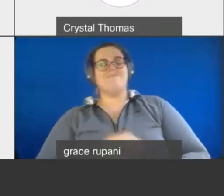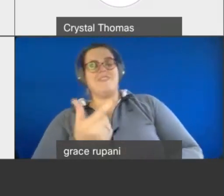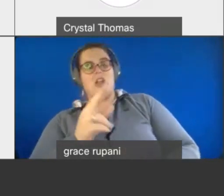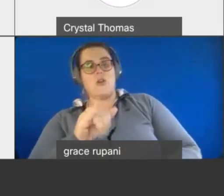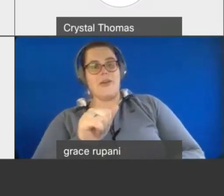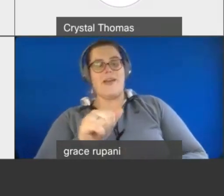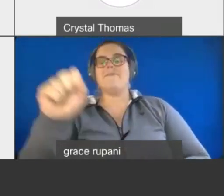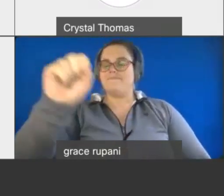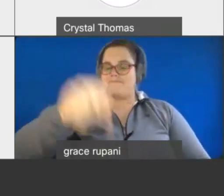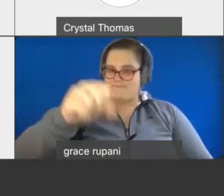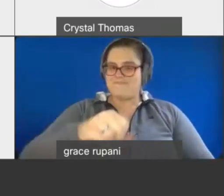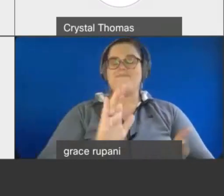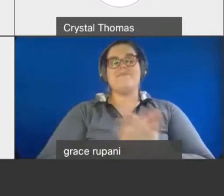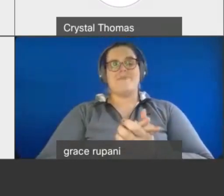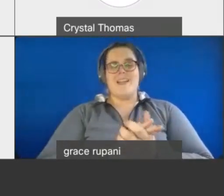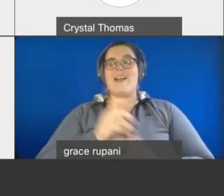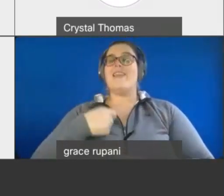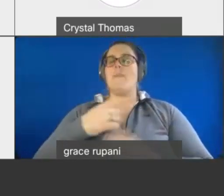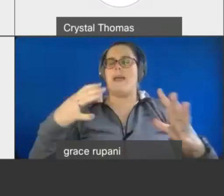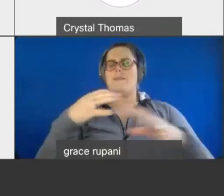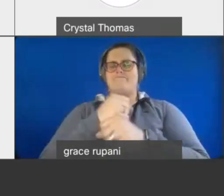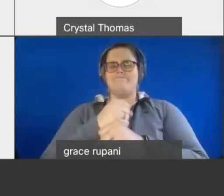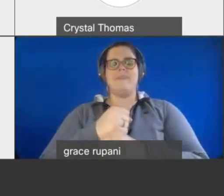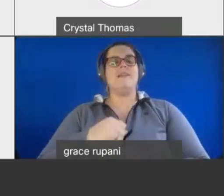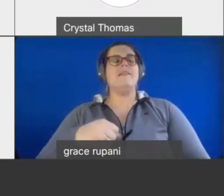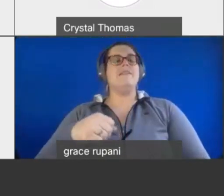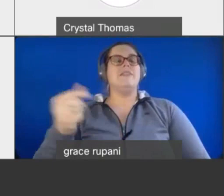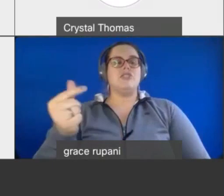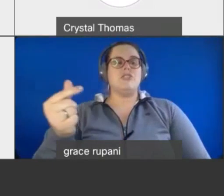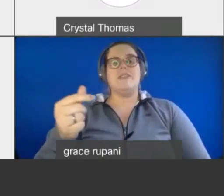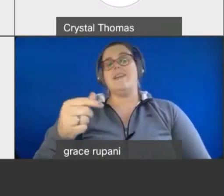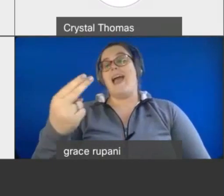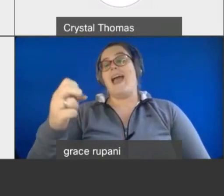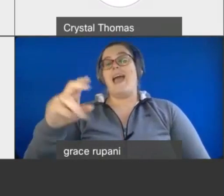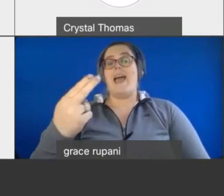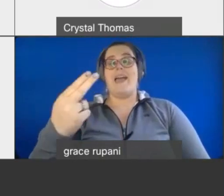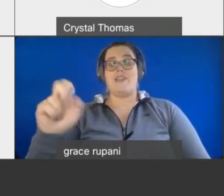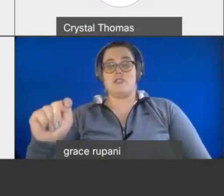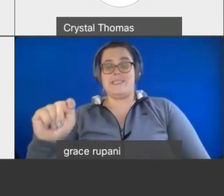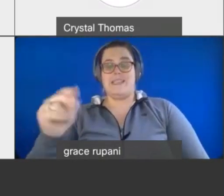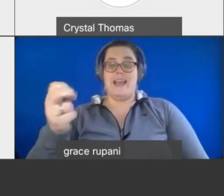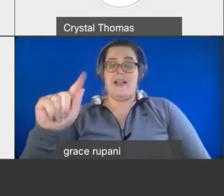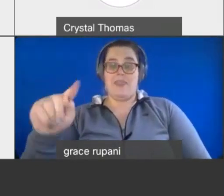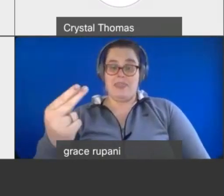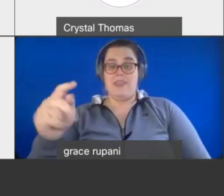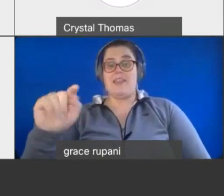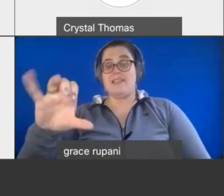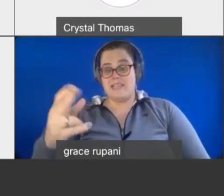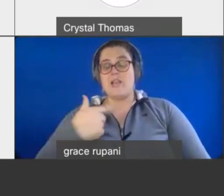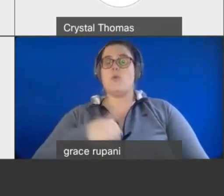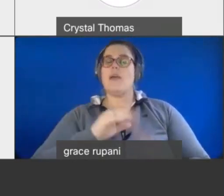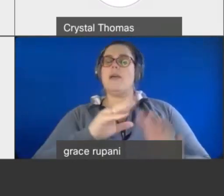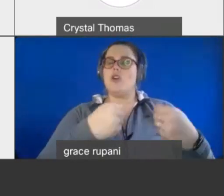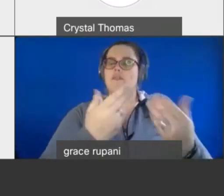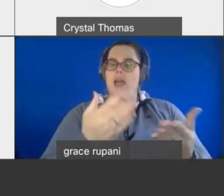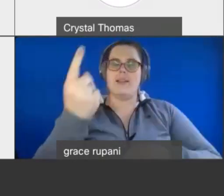nutshell, HealthTech provides supported employment readiness, rehabilitation, small group